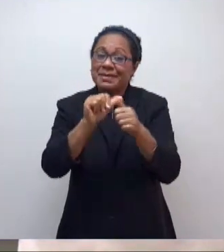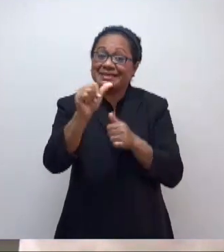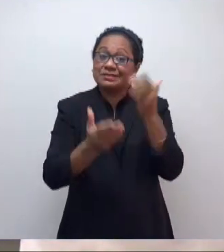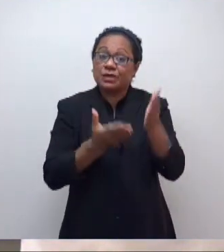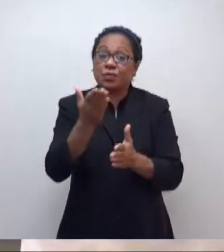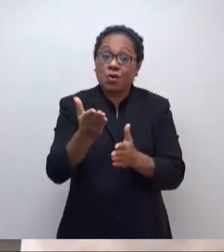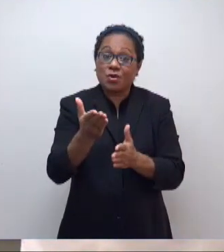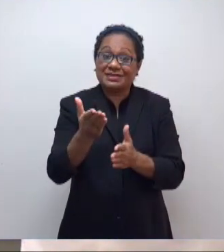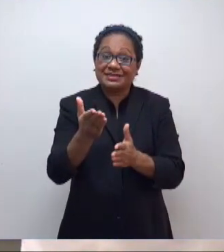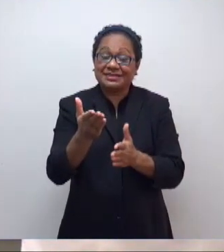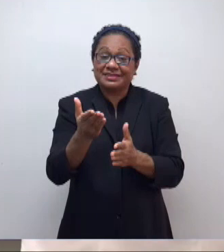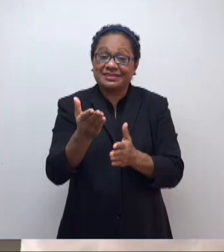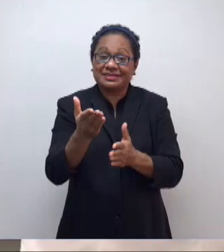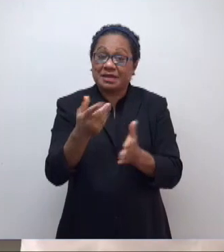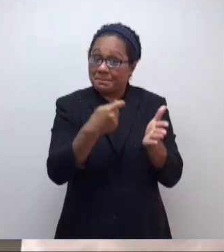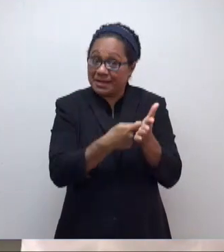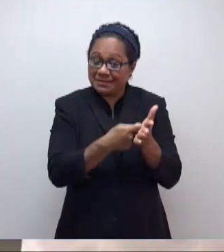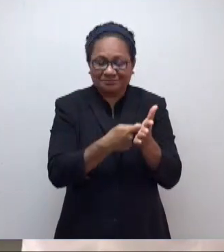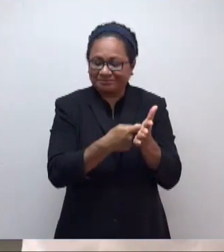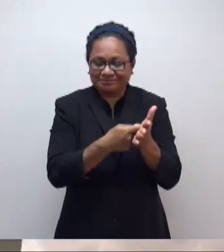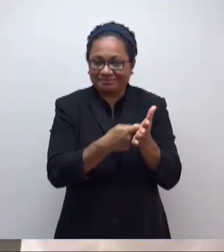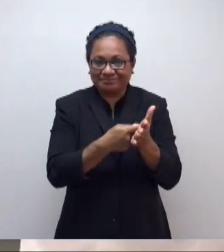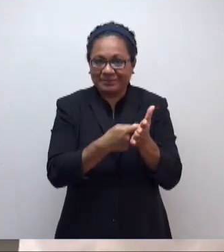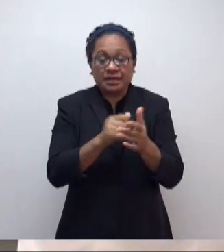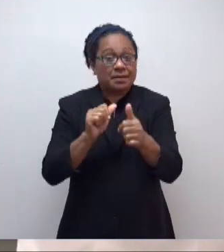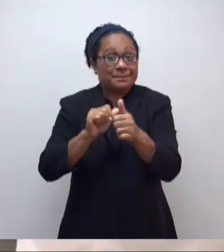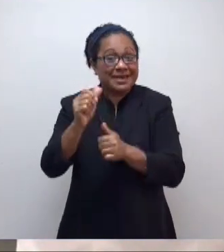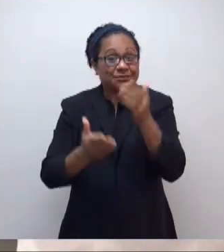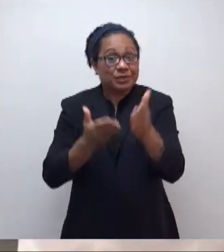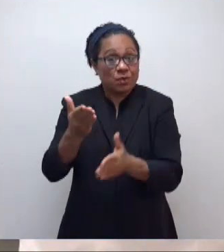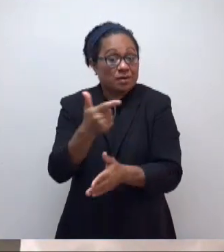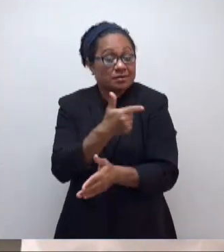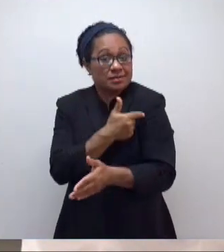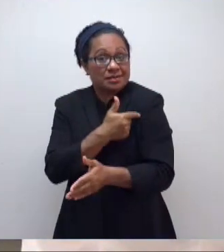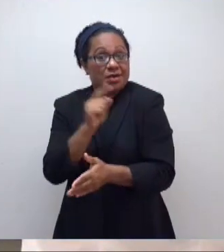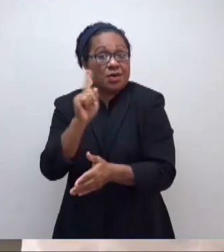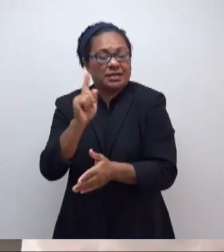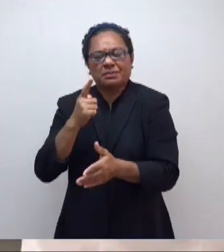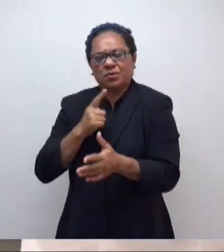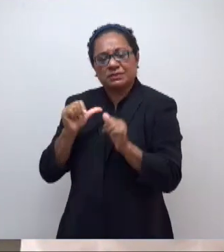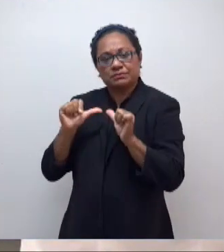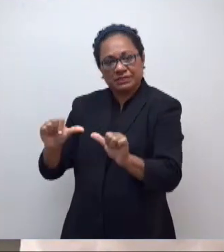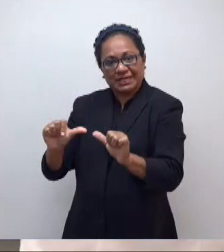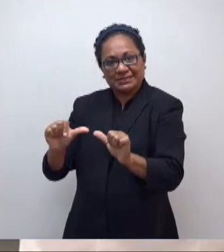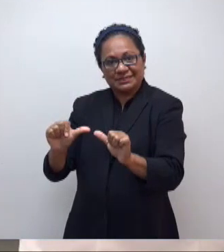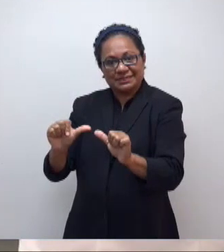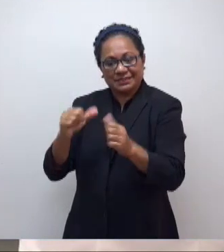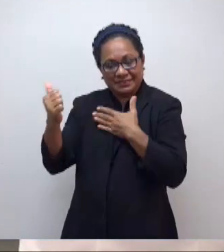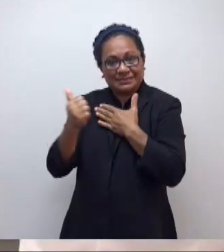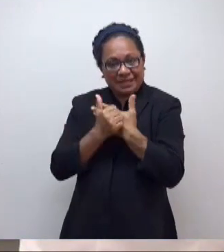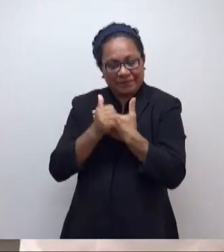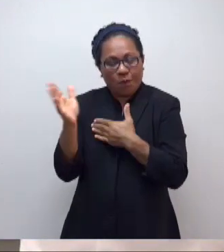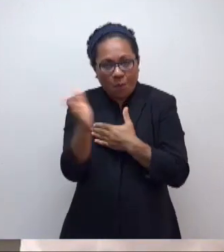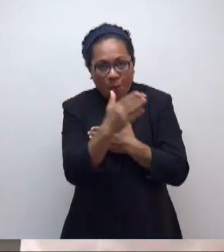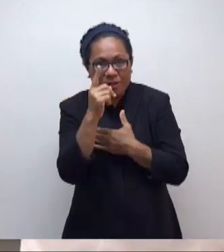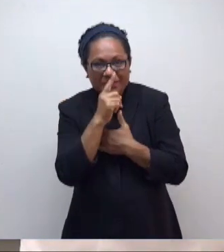vaccinated isn't money. It is the protection that vaccines provide against a deadly virus and the lives